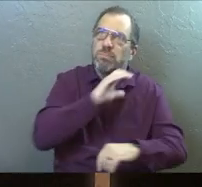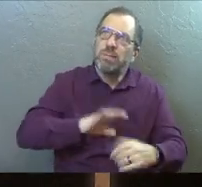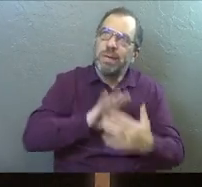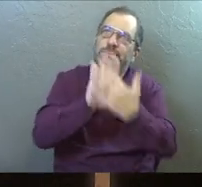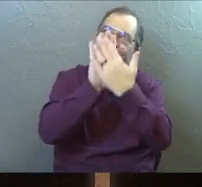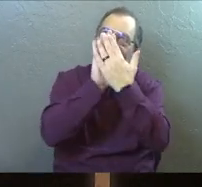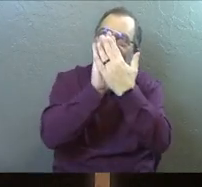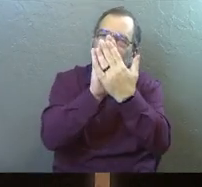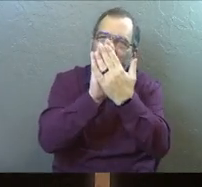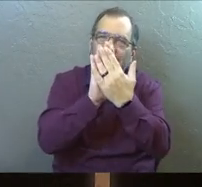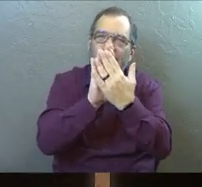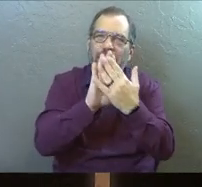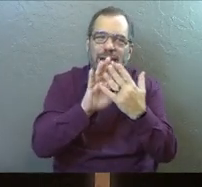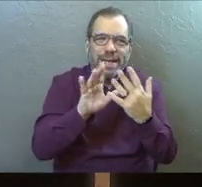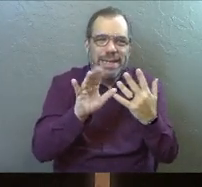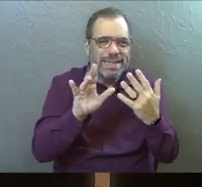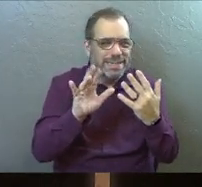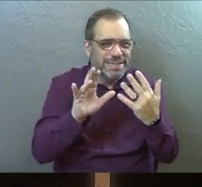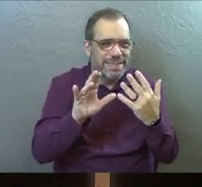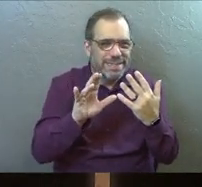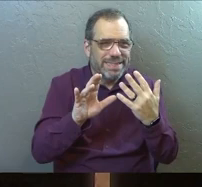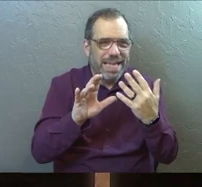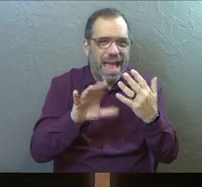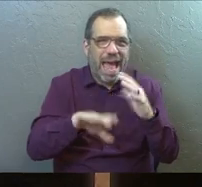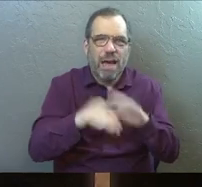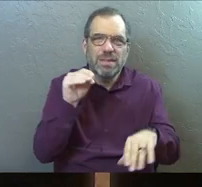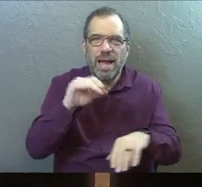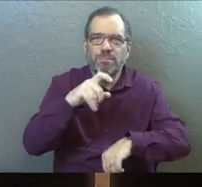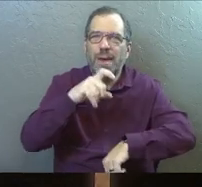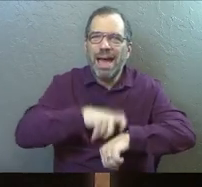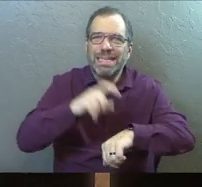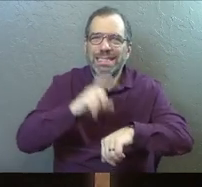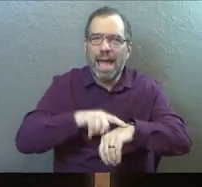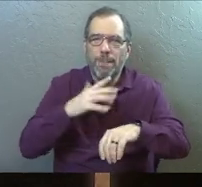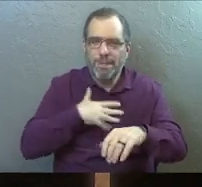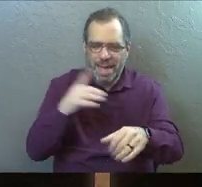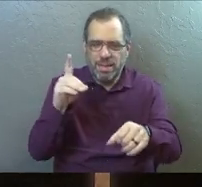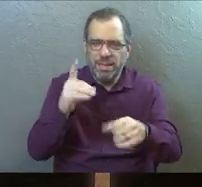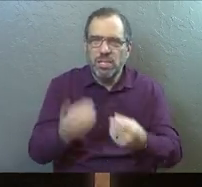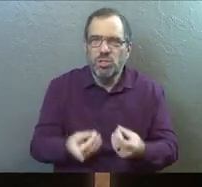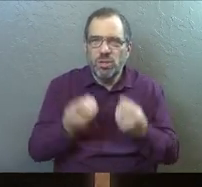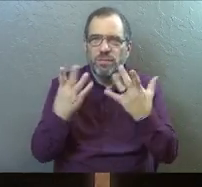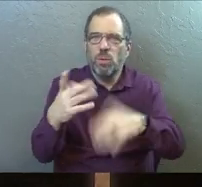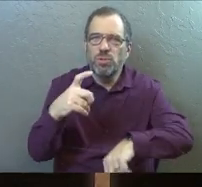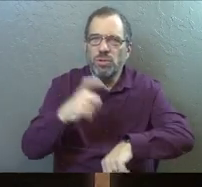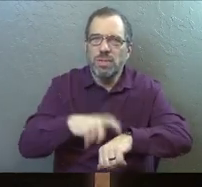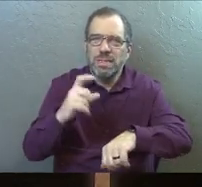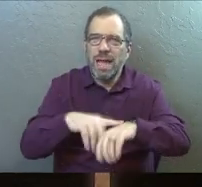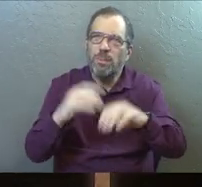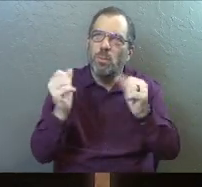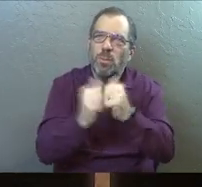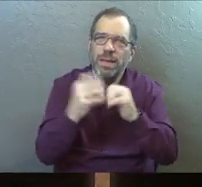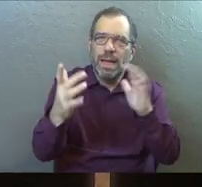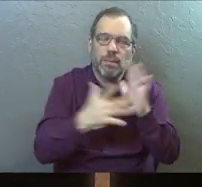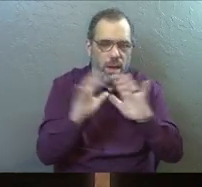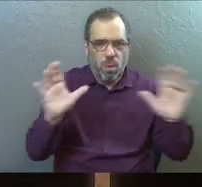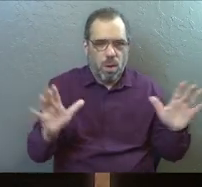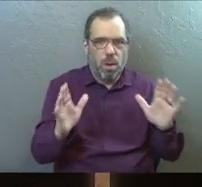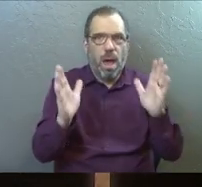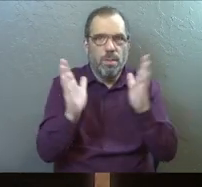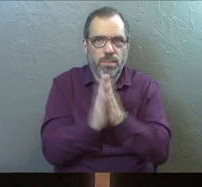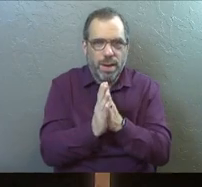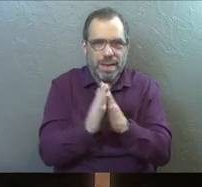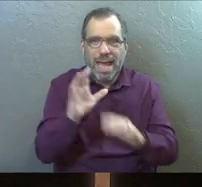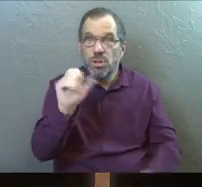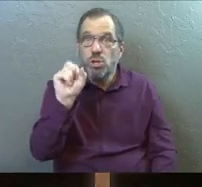Christ, it started to go outside the bounds of that devotional time that I had set aside with him. And I found myself